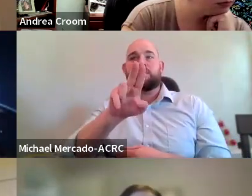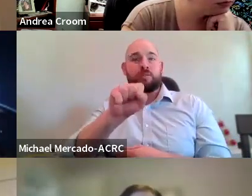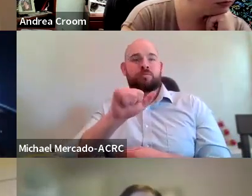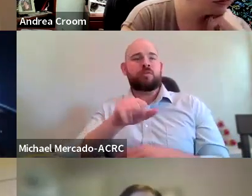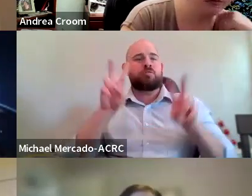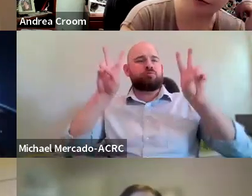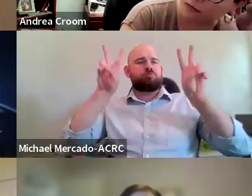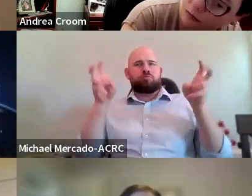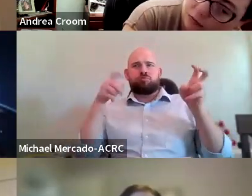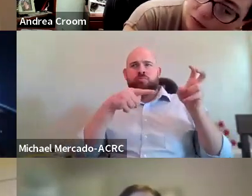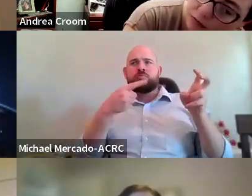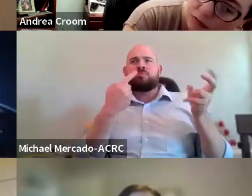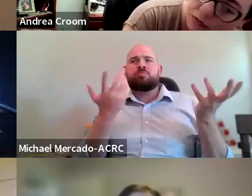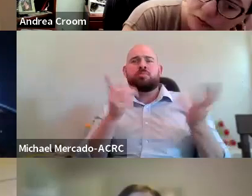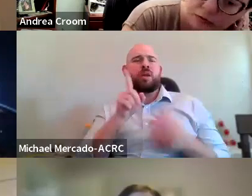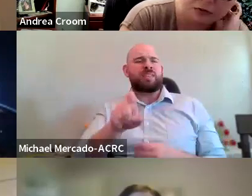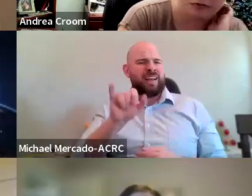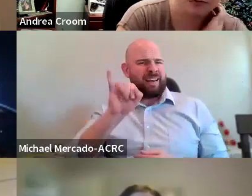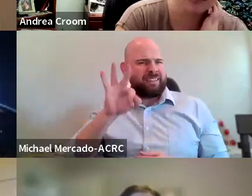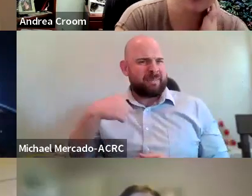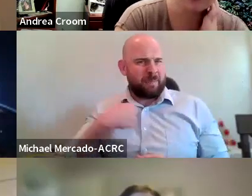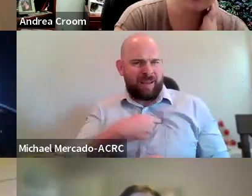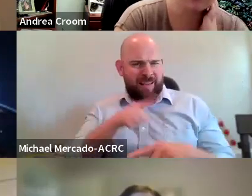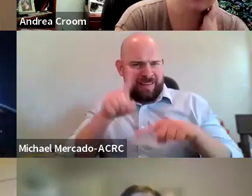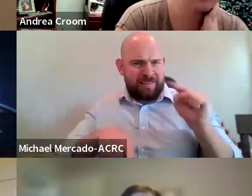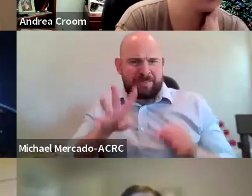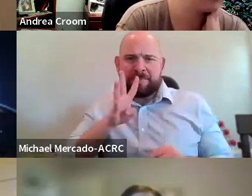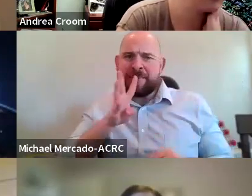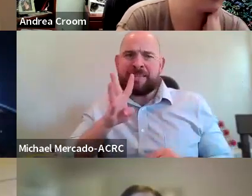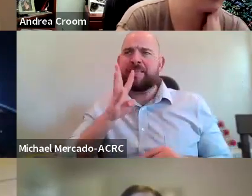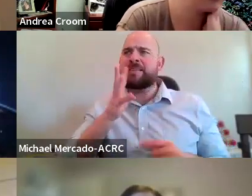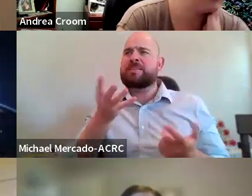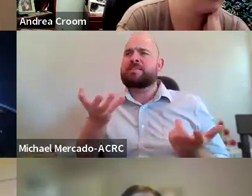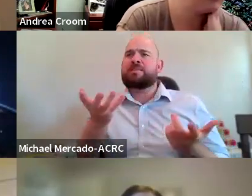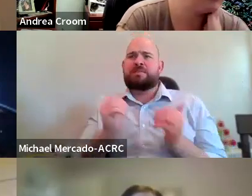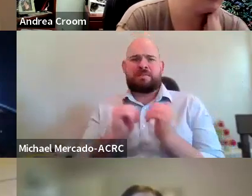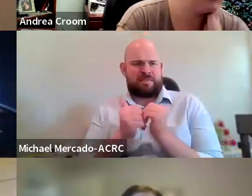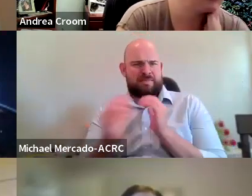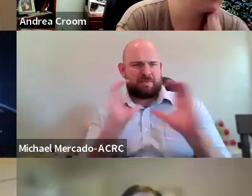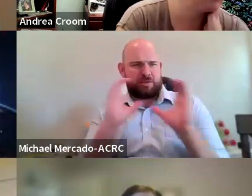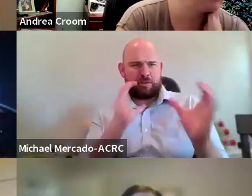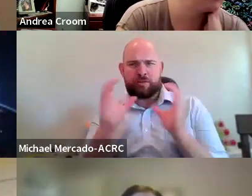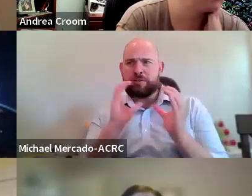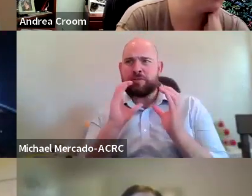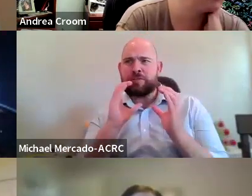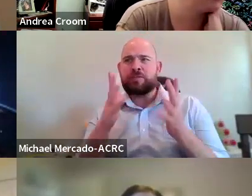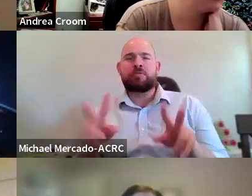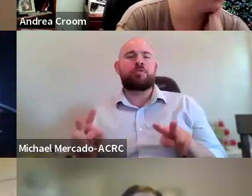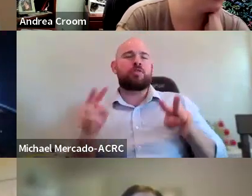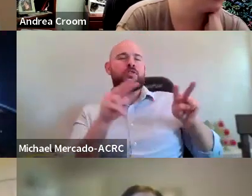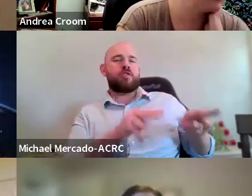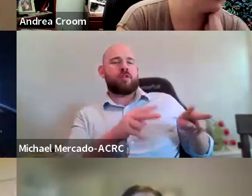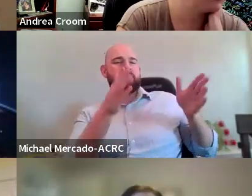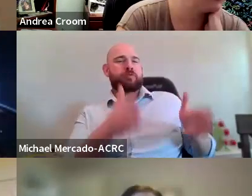entitled Cratylus. He quoted Socrates, "If we cannot speak,